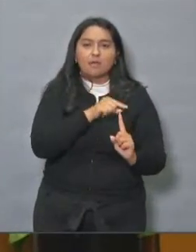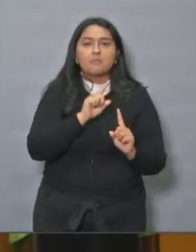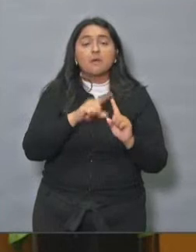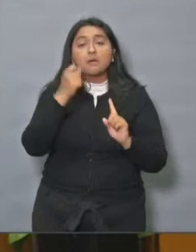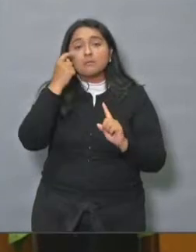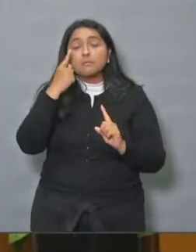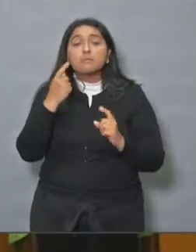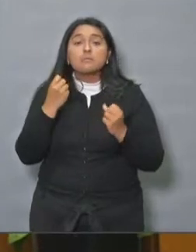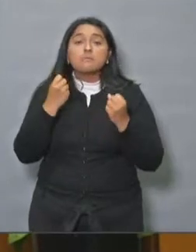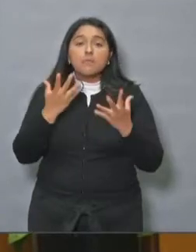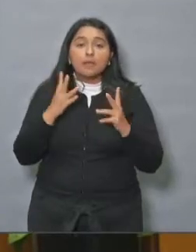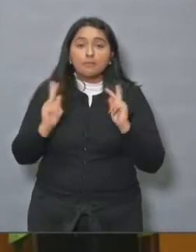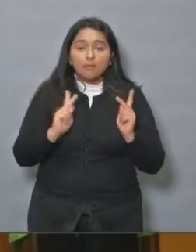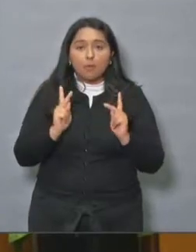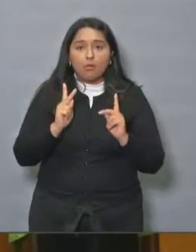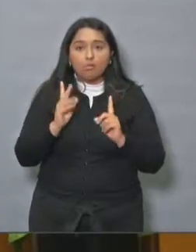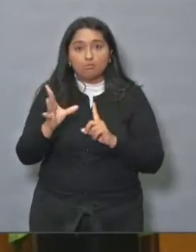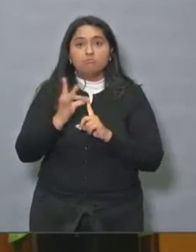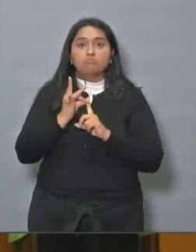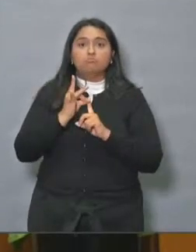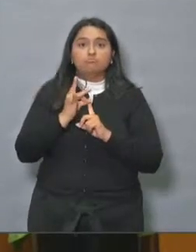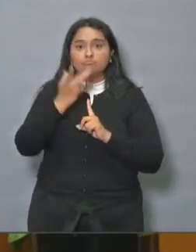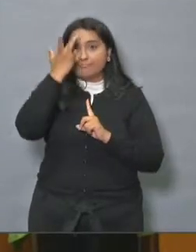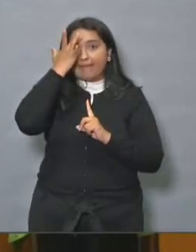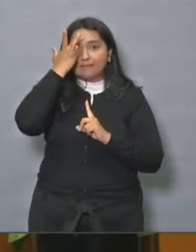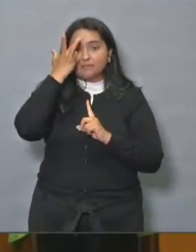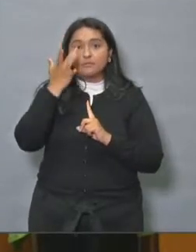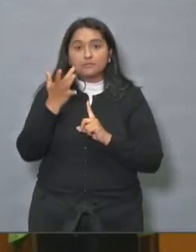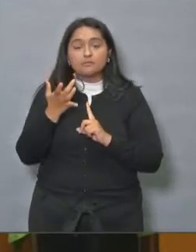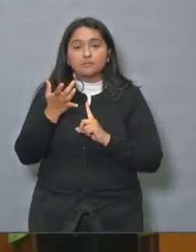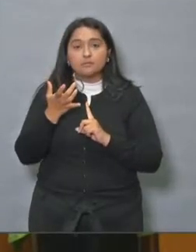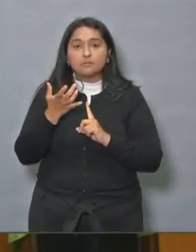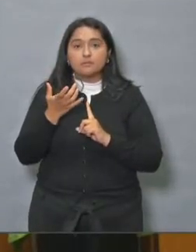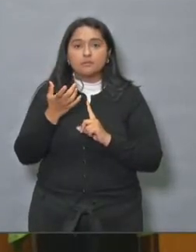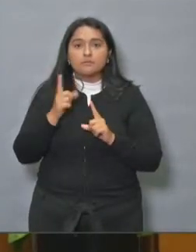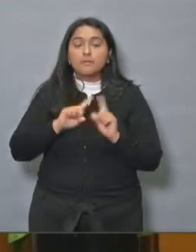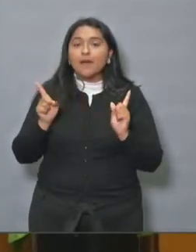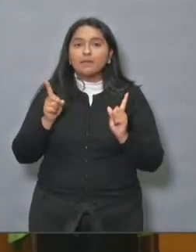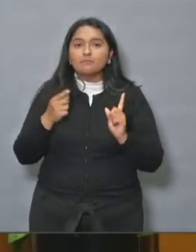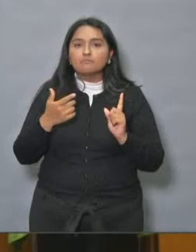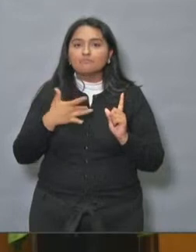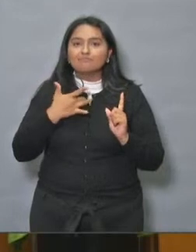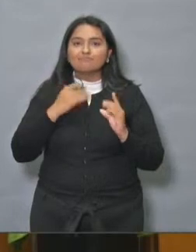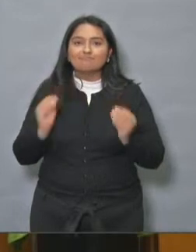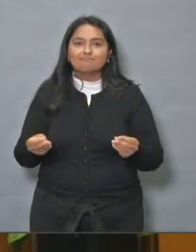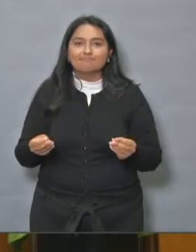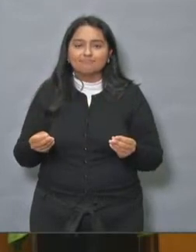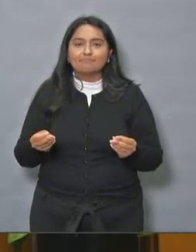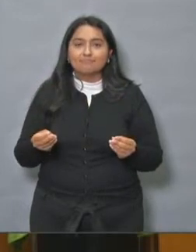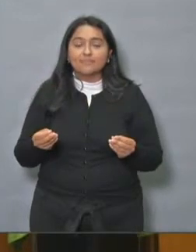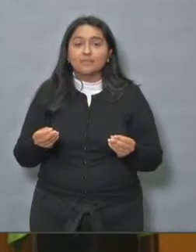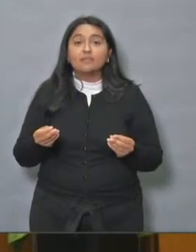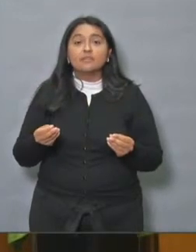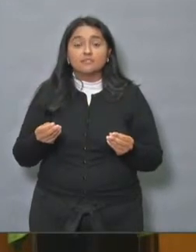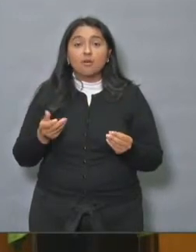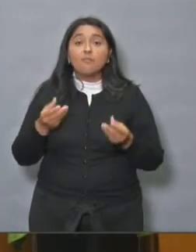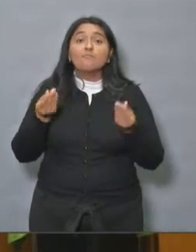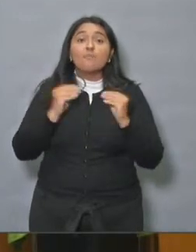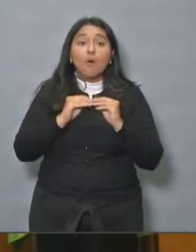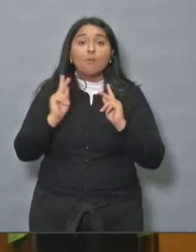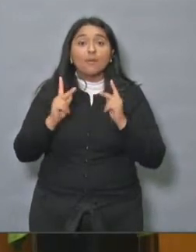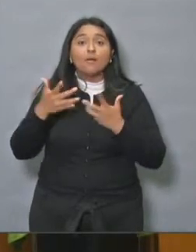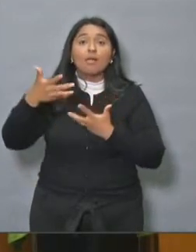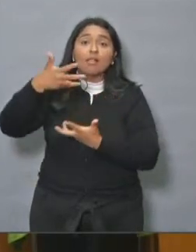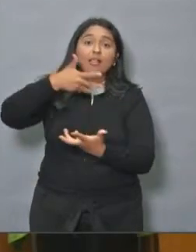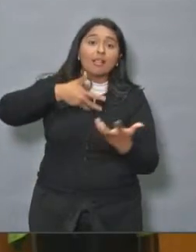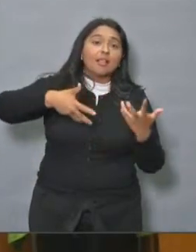are in fact infected, and many people who are infected without any symptoms. So the more people you're around, and particularly